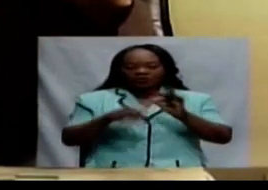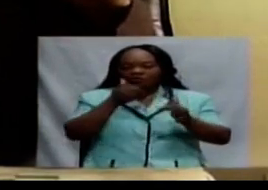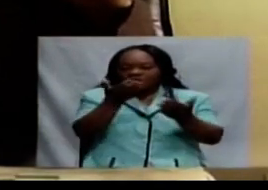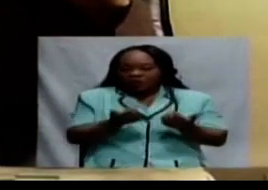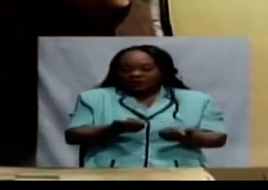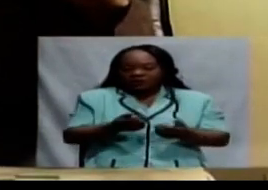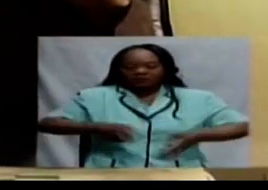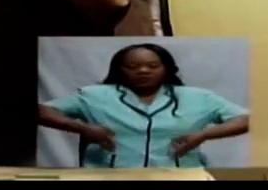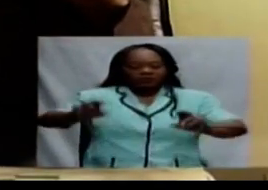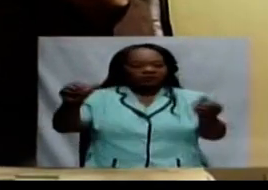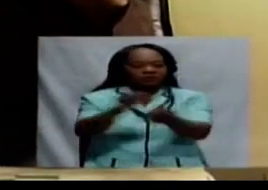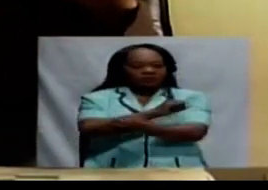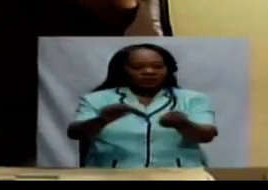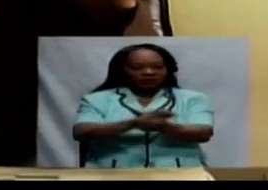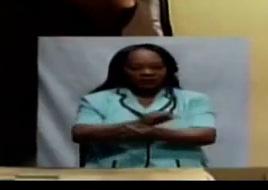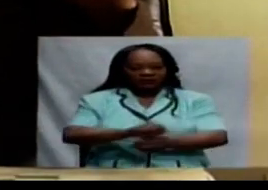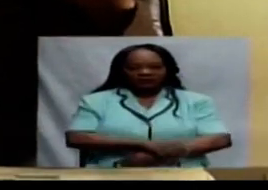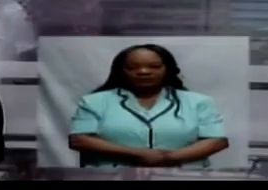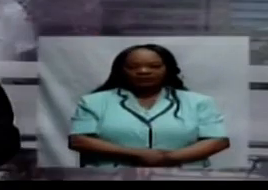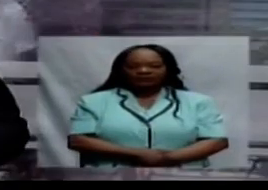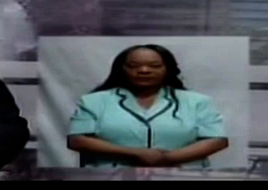very easily.